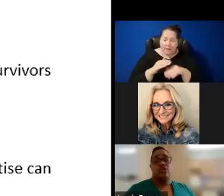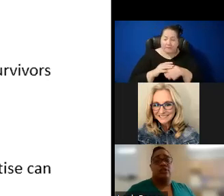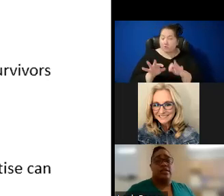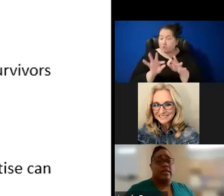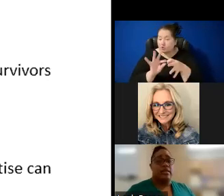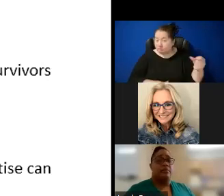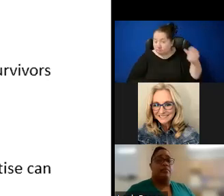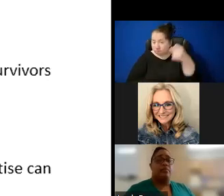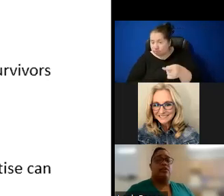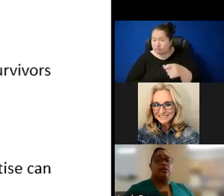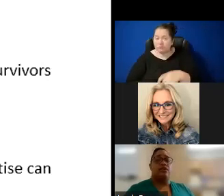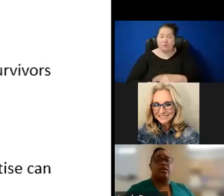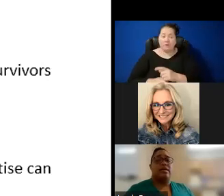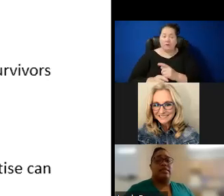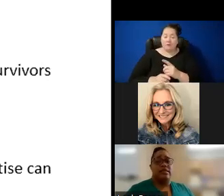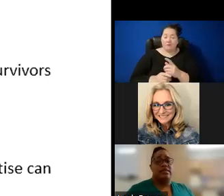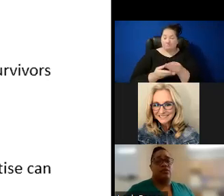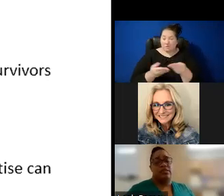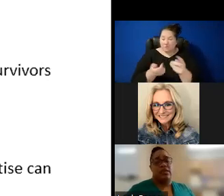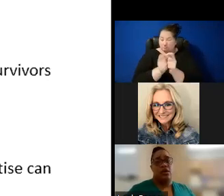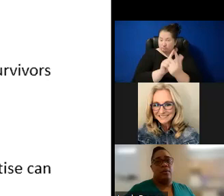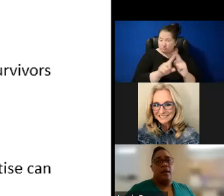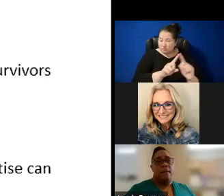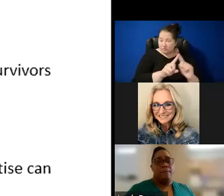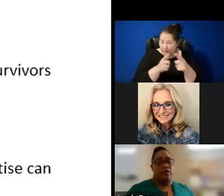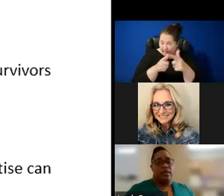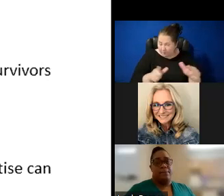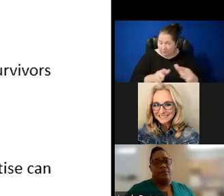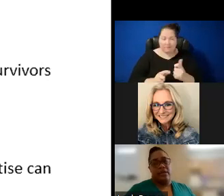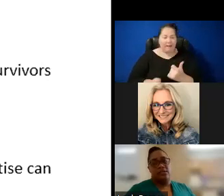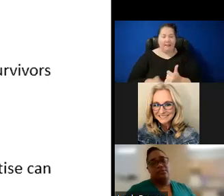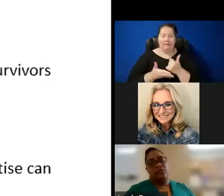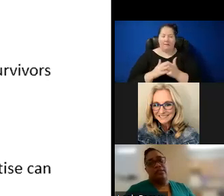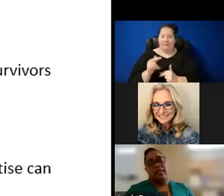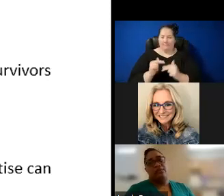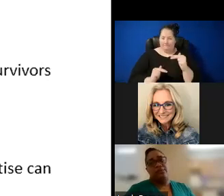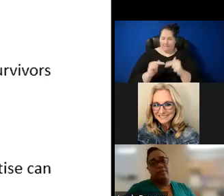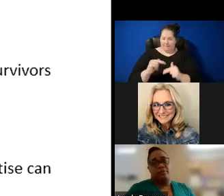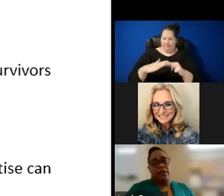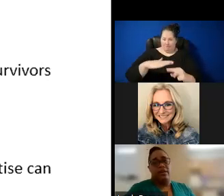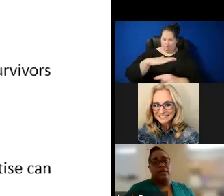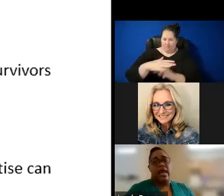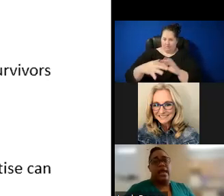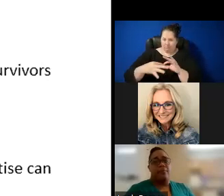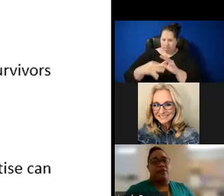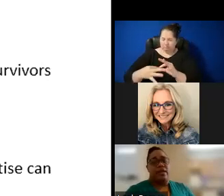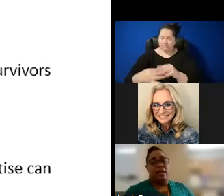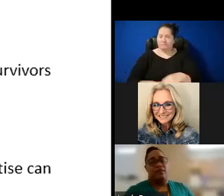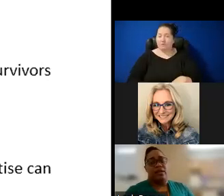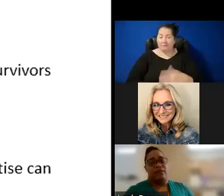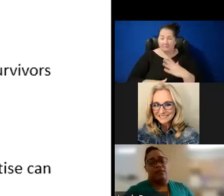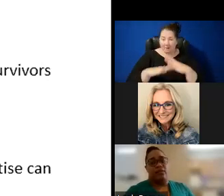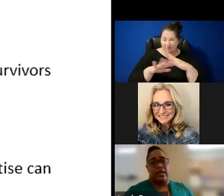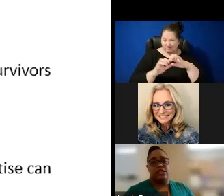interpreters, translated materials, anything that's going to help build that bridge between language barriers and